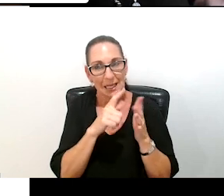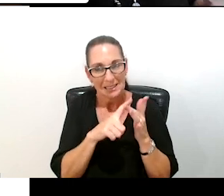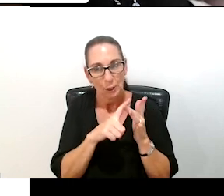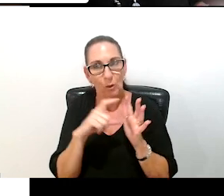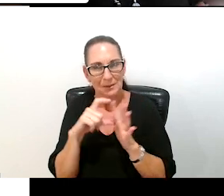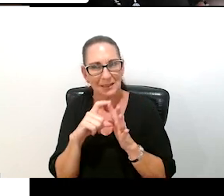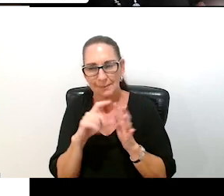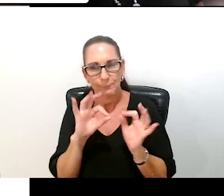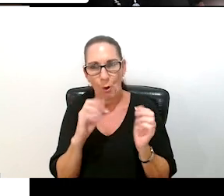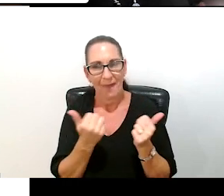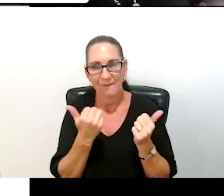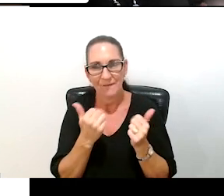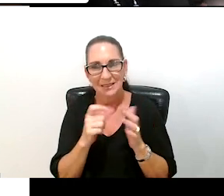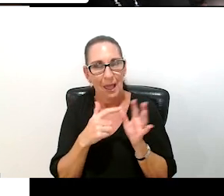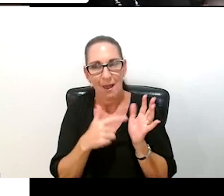And